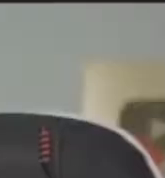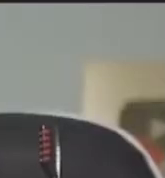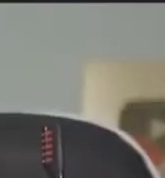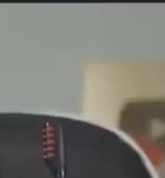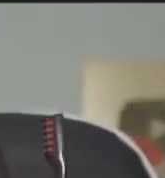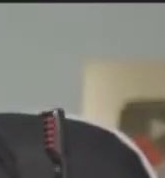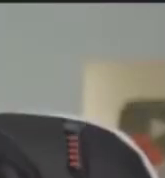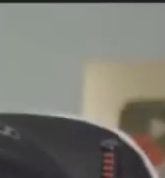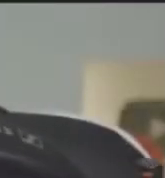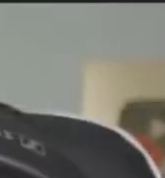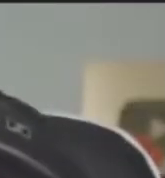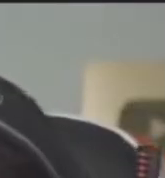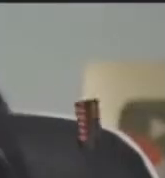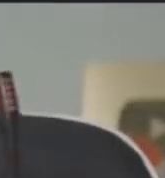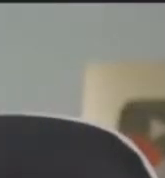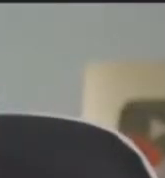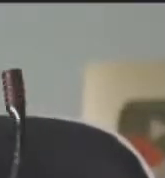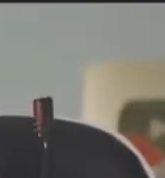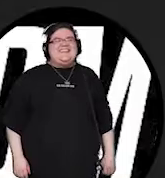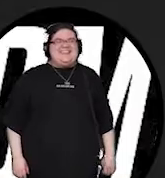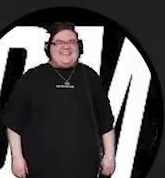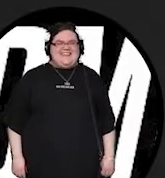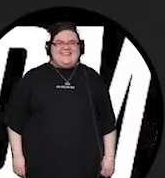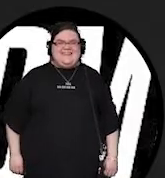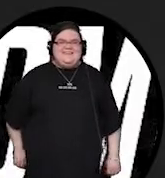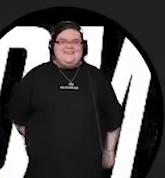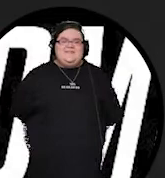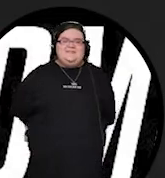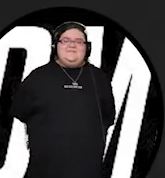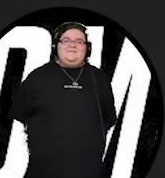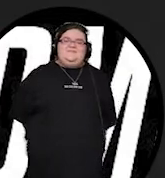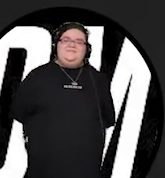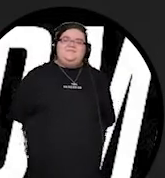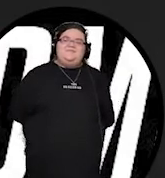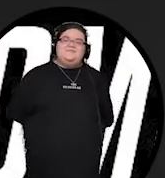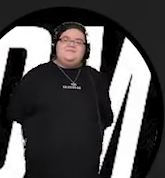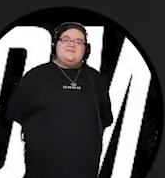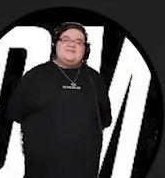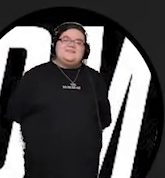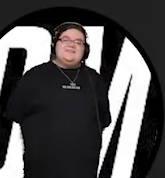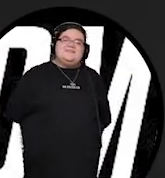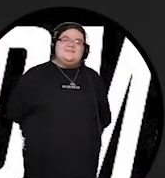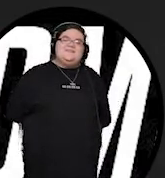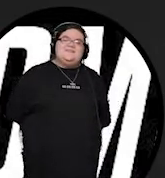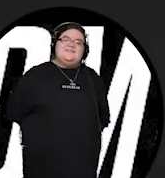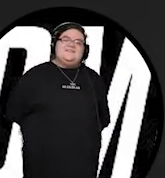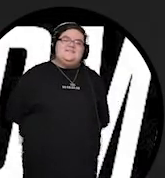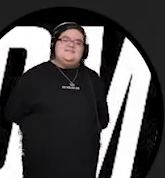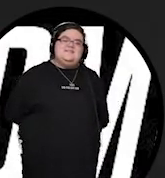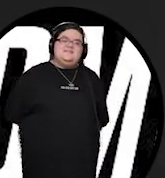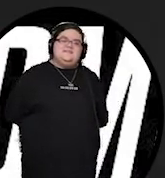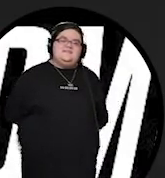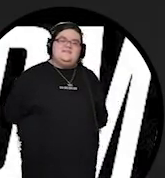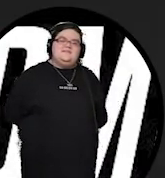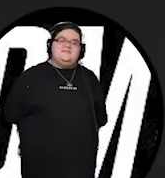You're wrong. I think I'd have told you like that, to be honest. Right. Wait. Easy ab rolls. That probably works, you